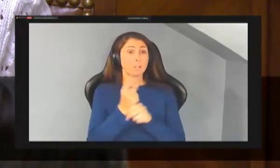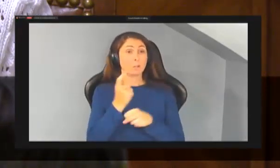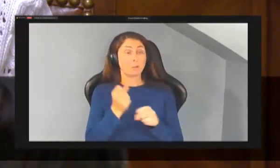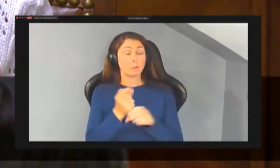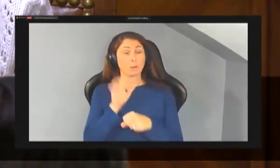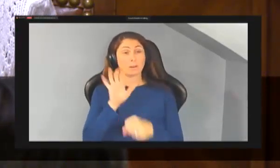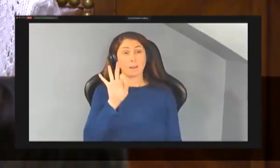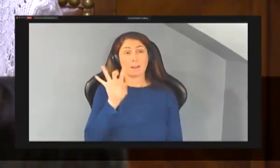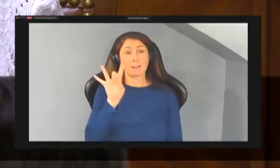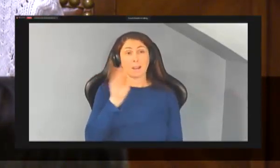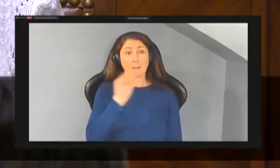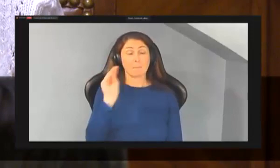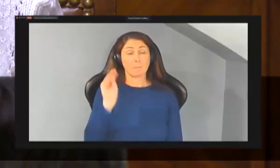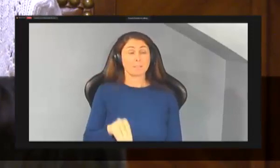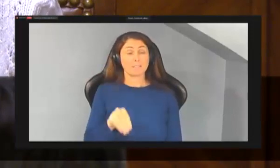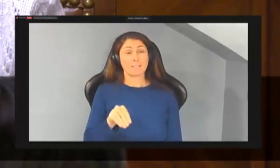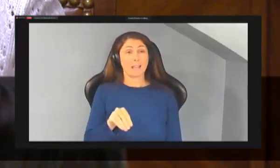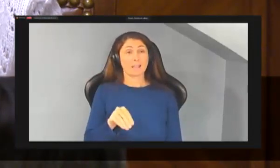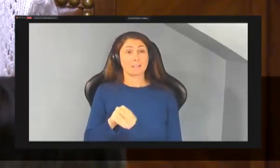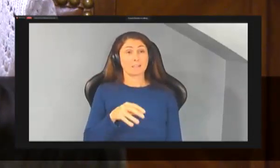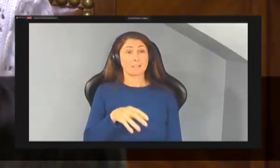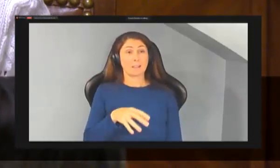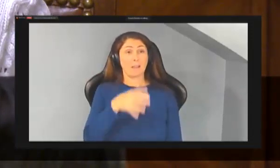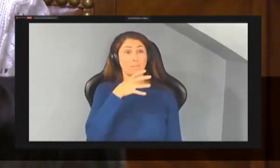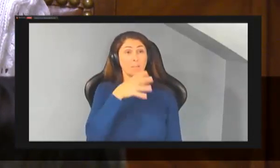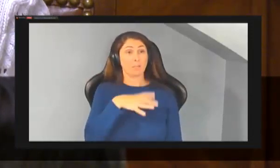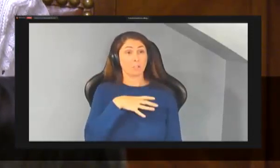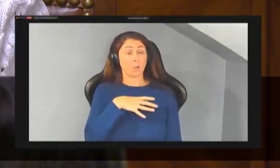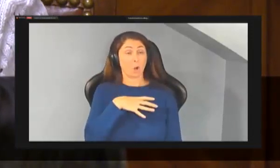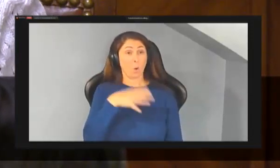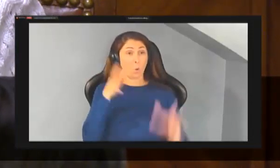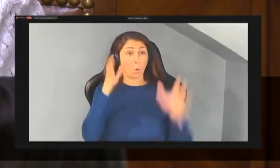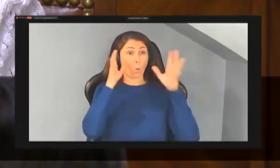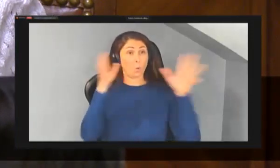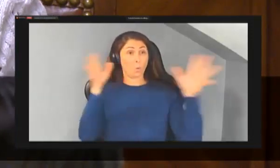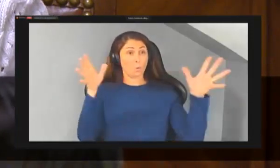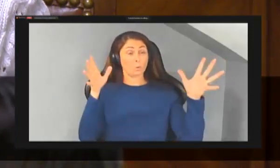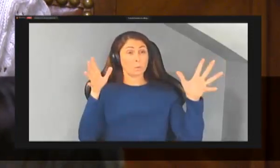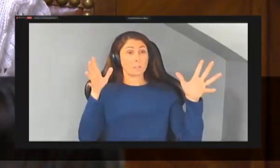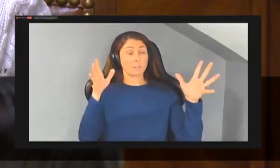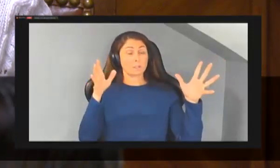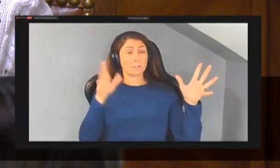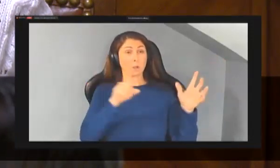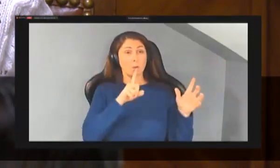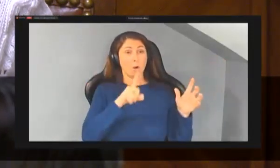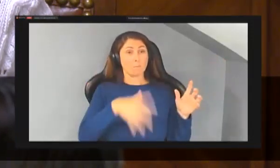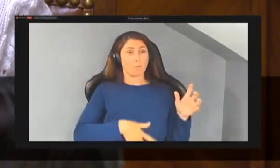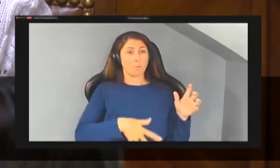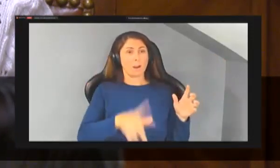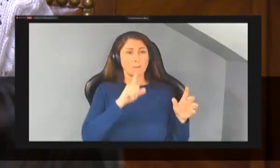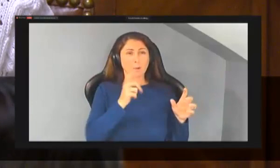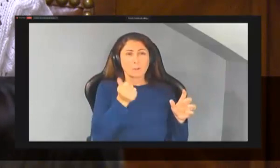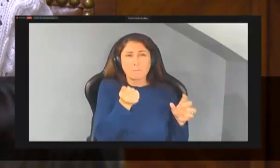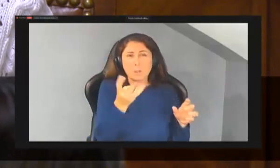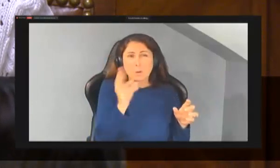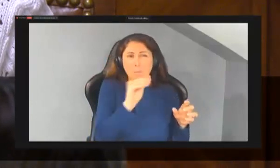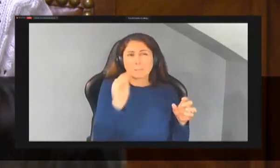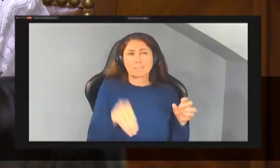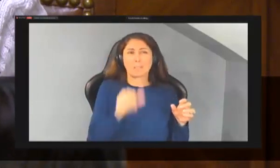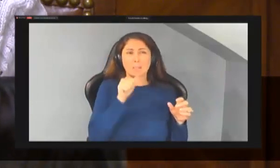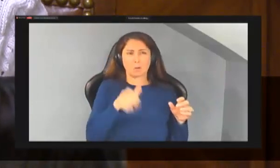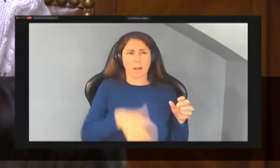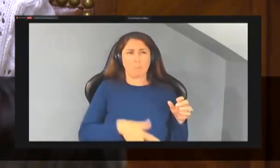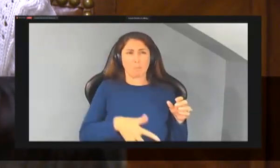of the does are bred. So there's very few does that aren't pregnant. In the city and suburbs,